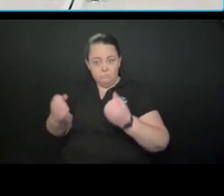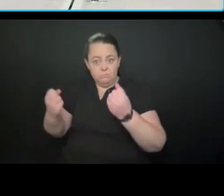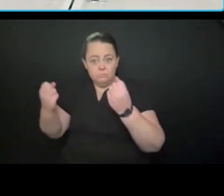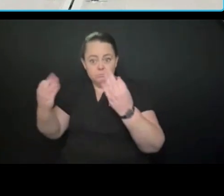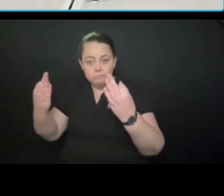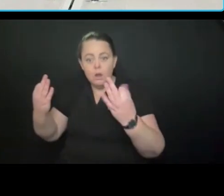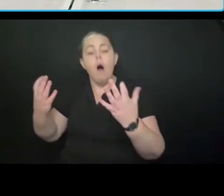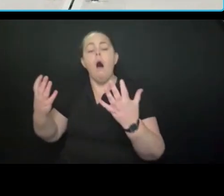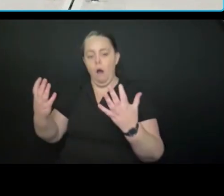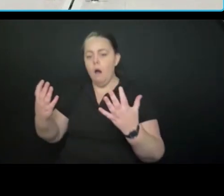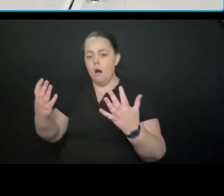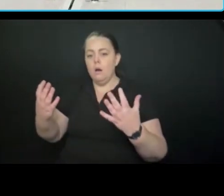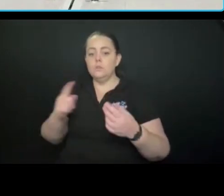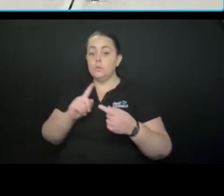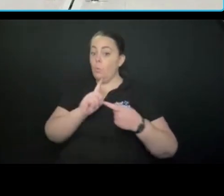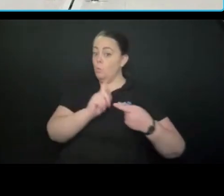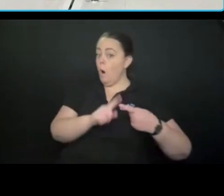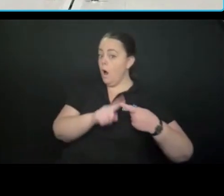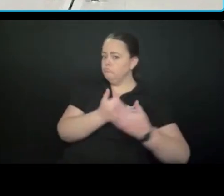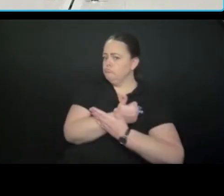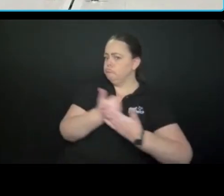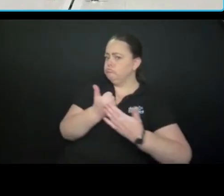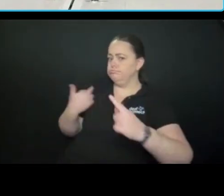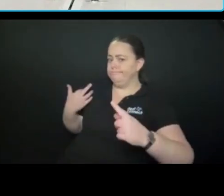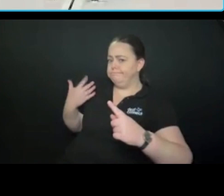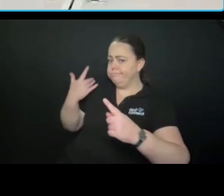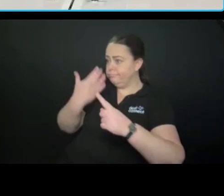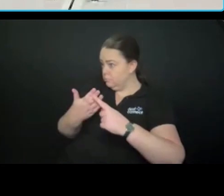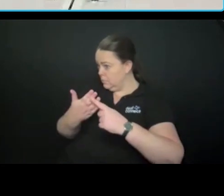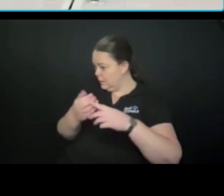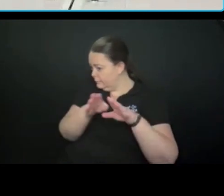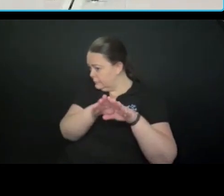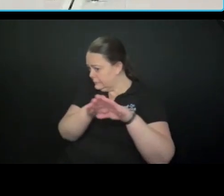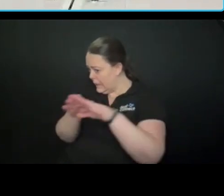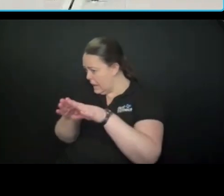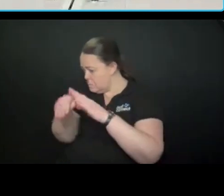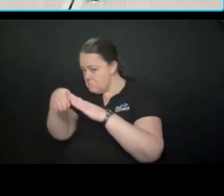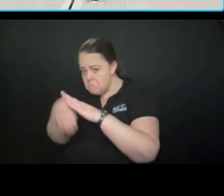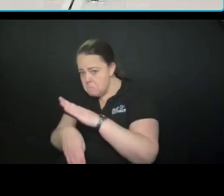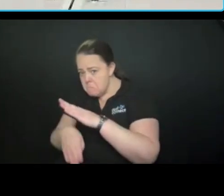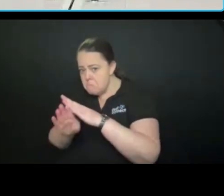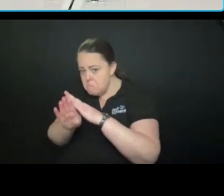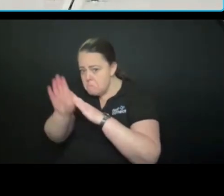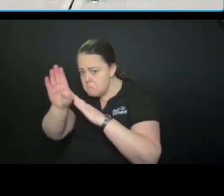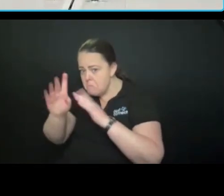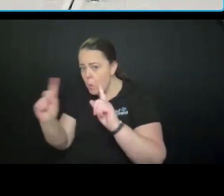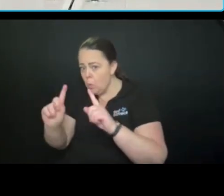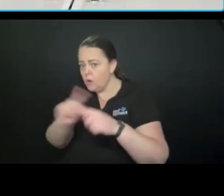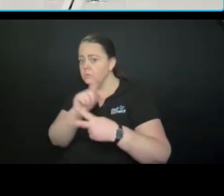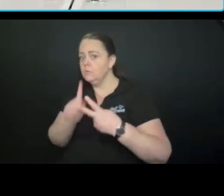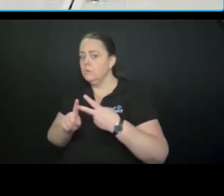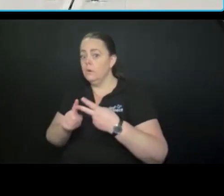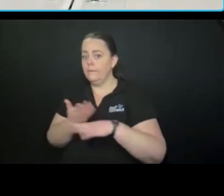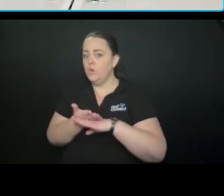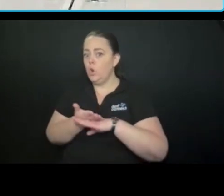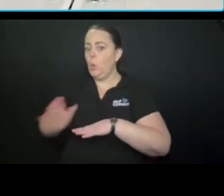incontinence and assessing where those people are experiencing incontinence-associated dermatitis and what staging that is,